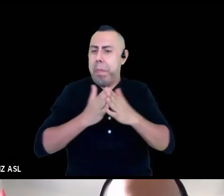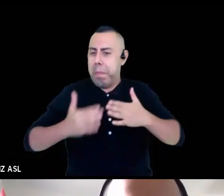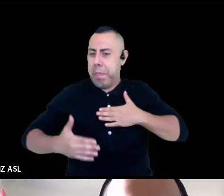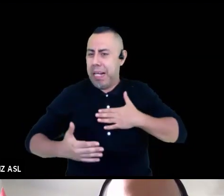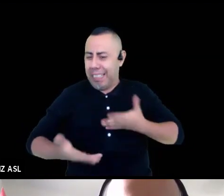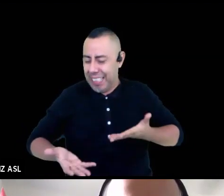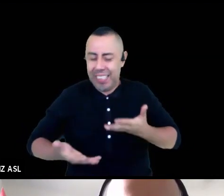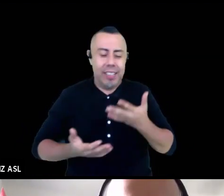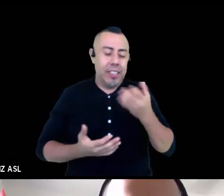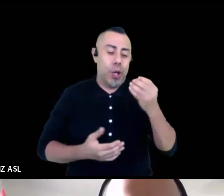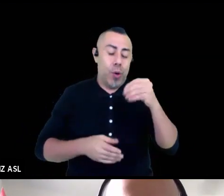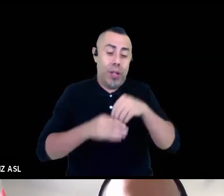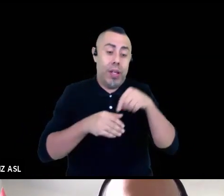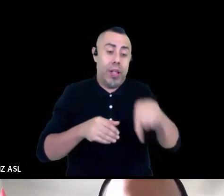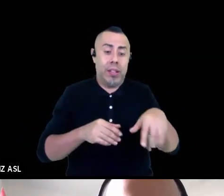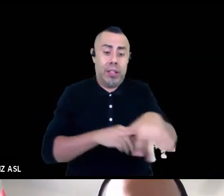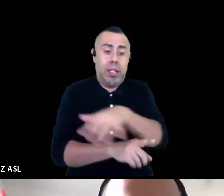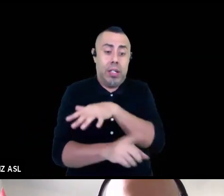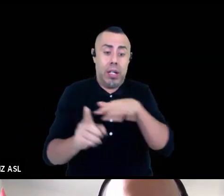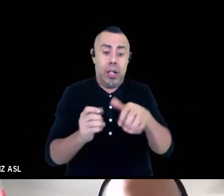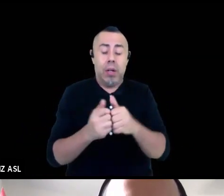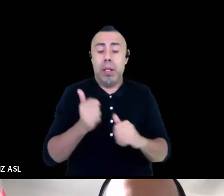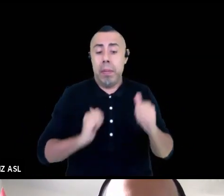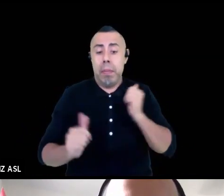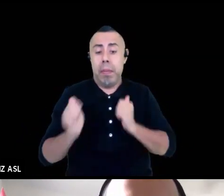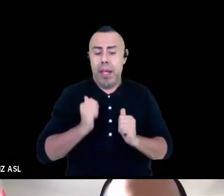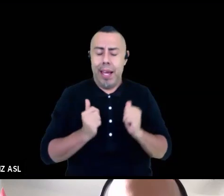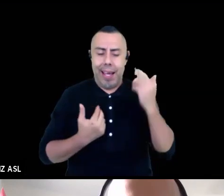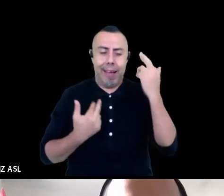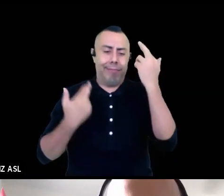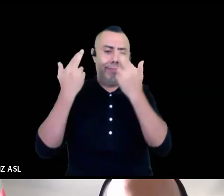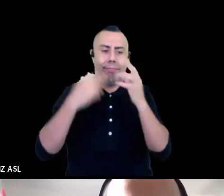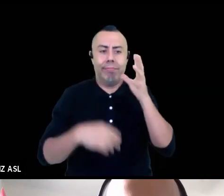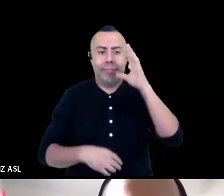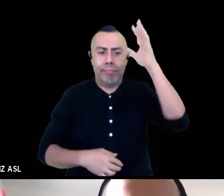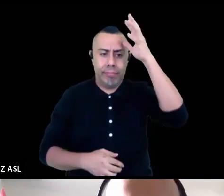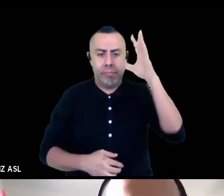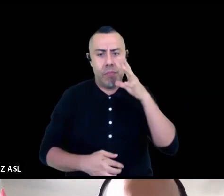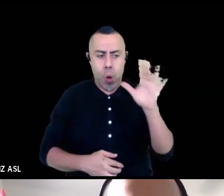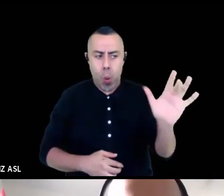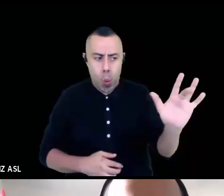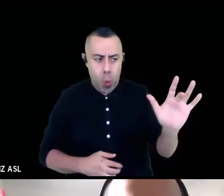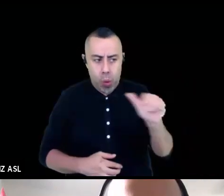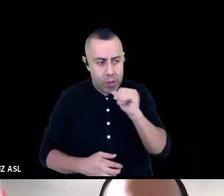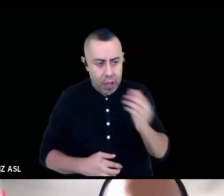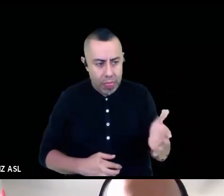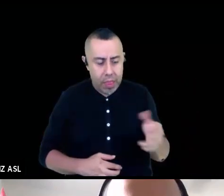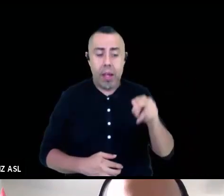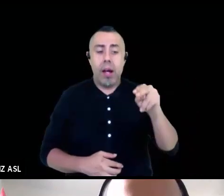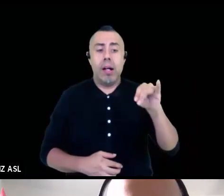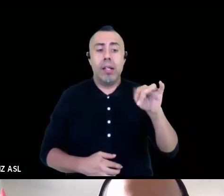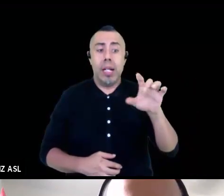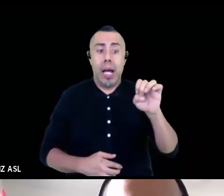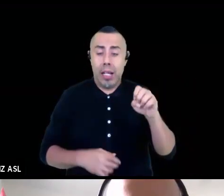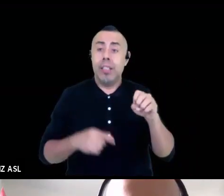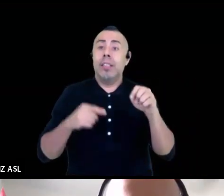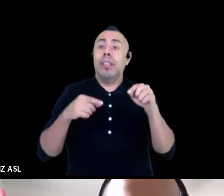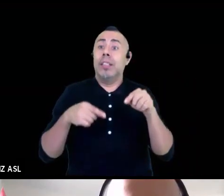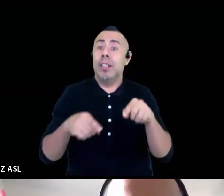the play, you realize the parents are not present. Niall's trying to plan a wedding and go through grad school while managing